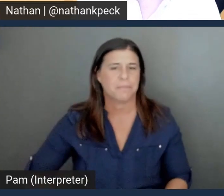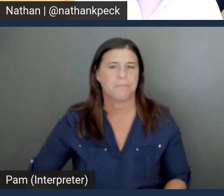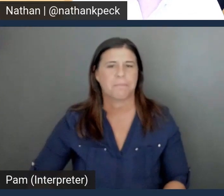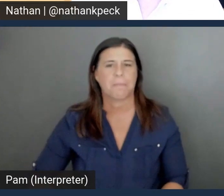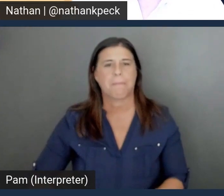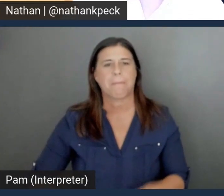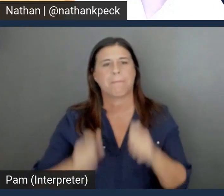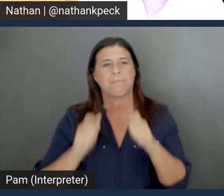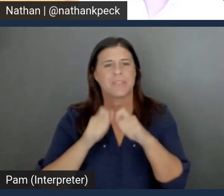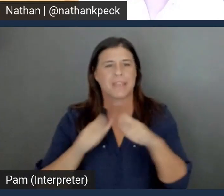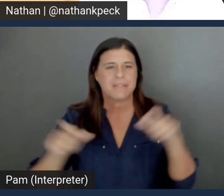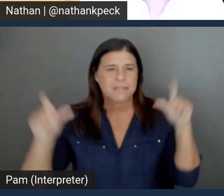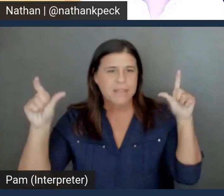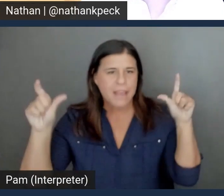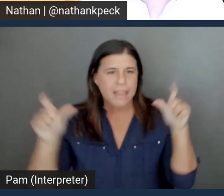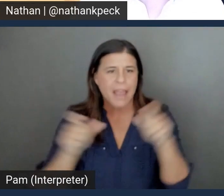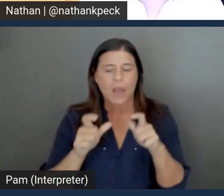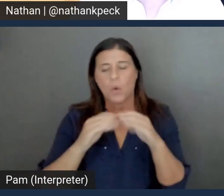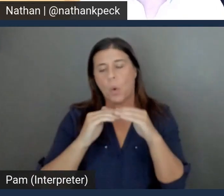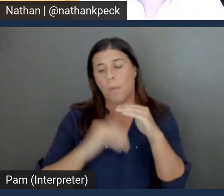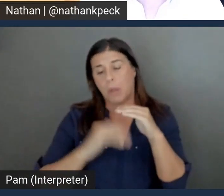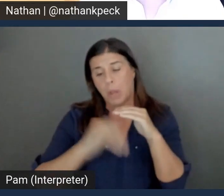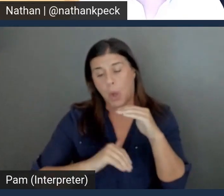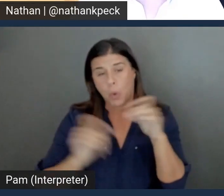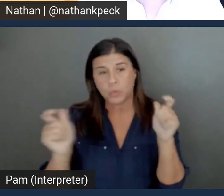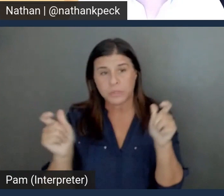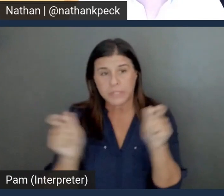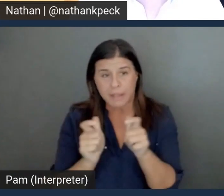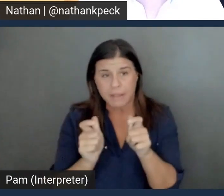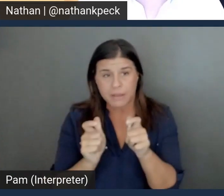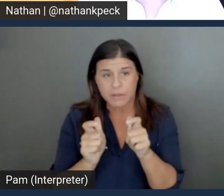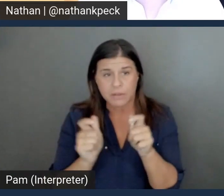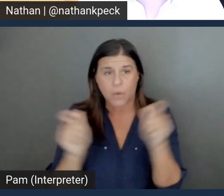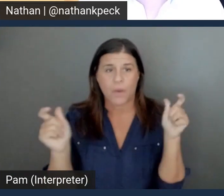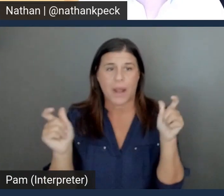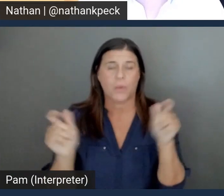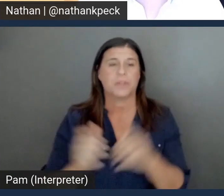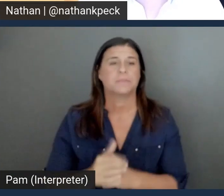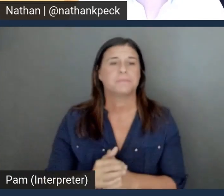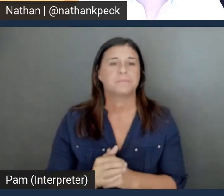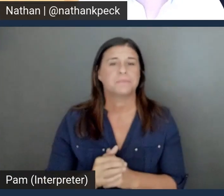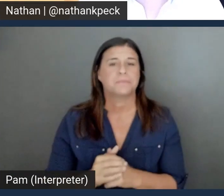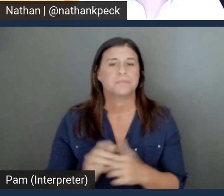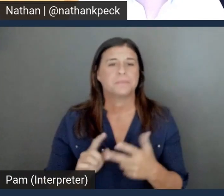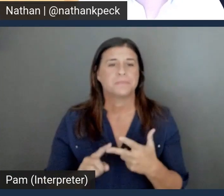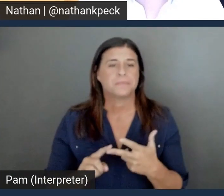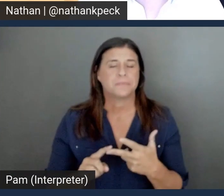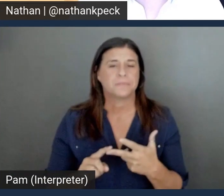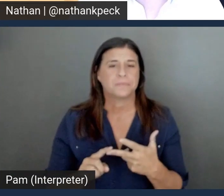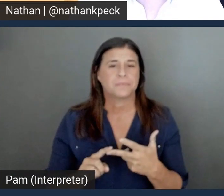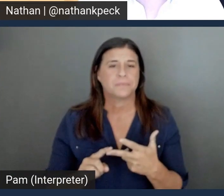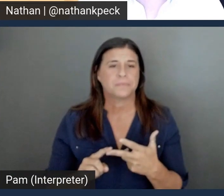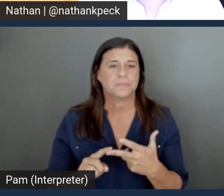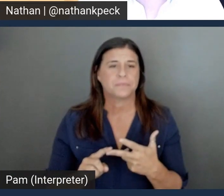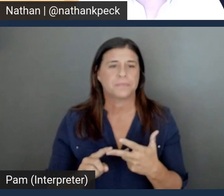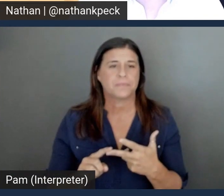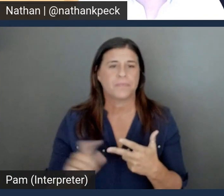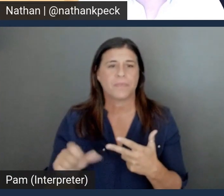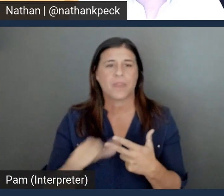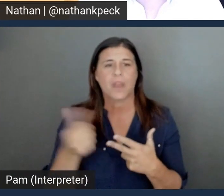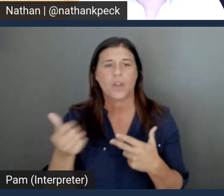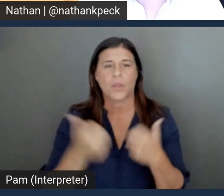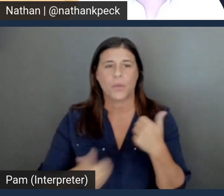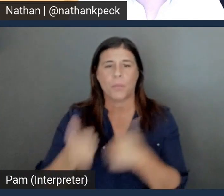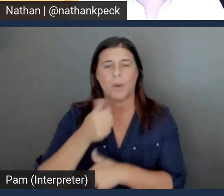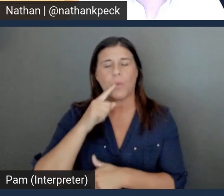scale out, or if it goes below that, scale in. Another thing is CPU or primaries. So because we need to track the